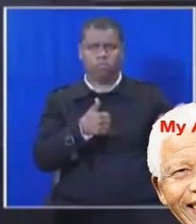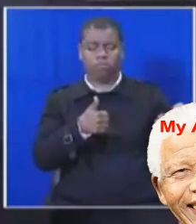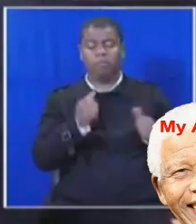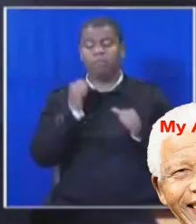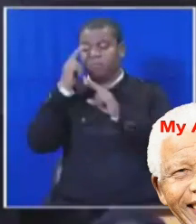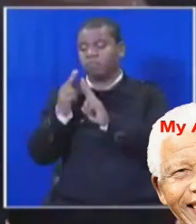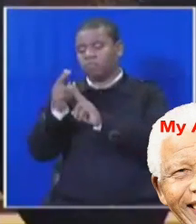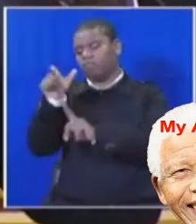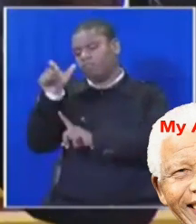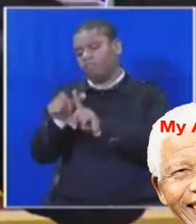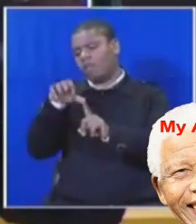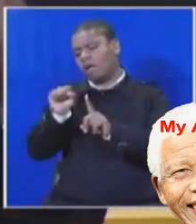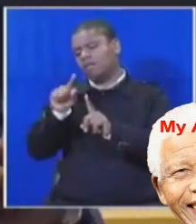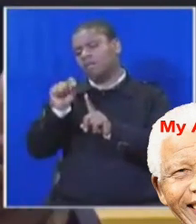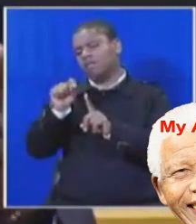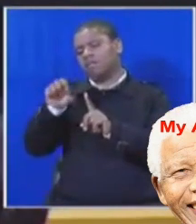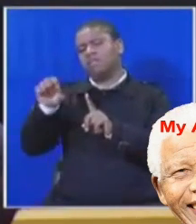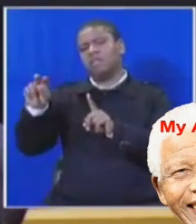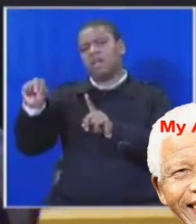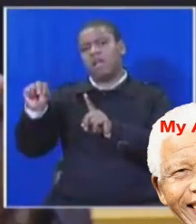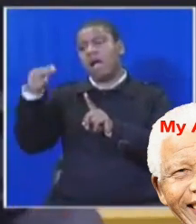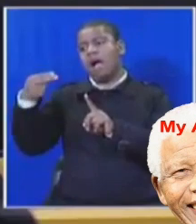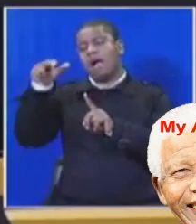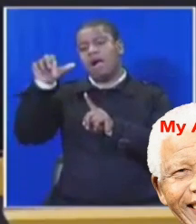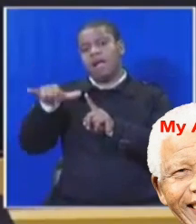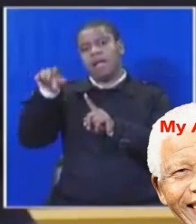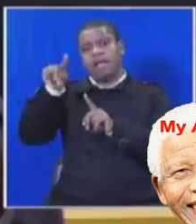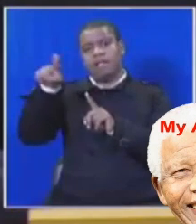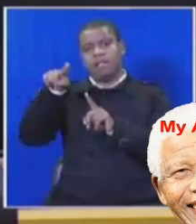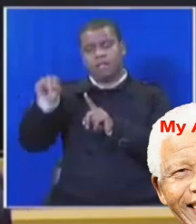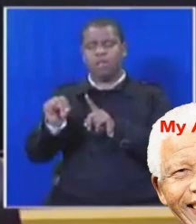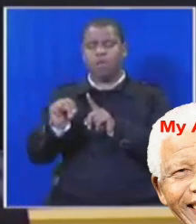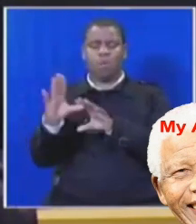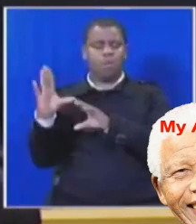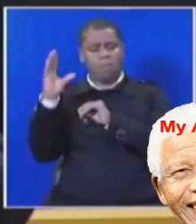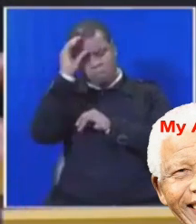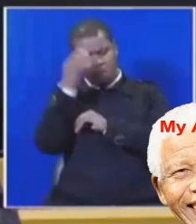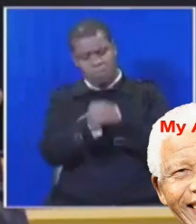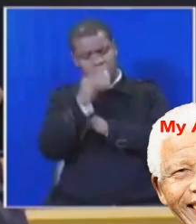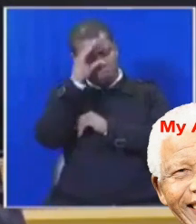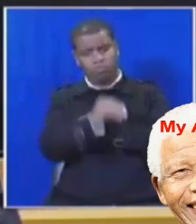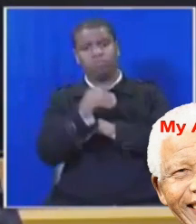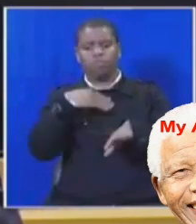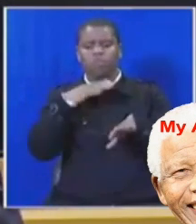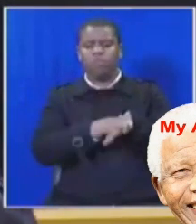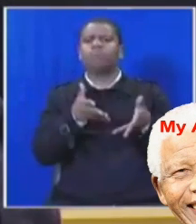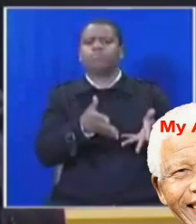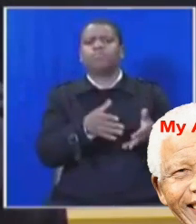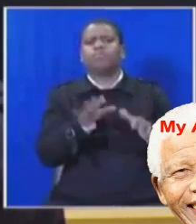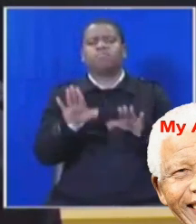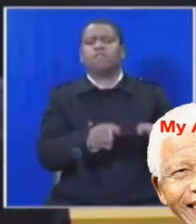Steenhuisen, you have already made a ruling directing Honorable Bongo to withdraw from behaving the manner in which he